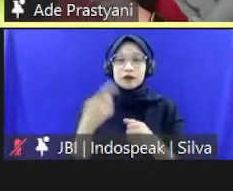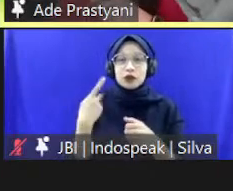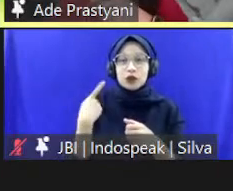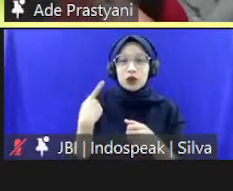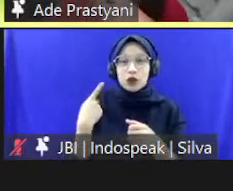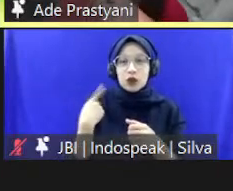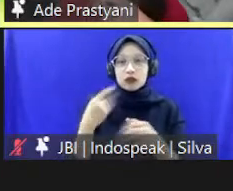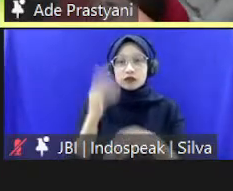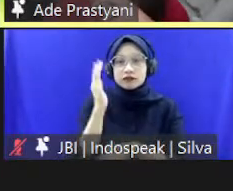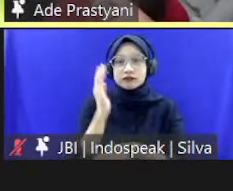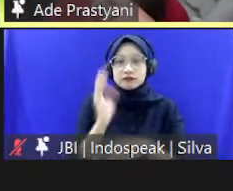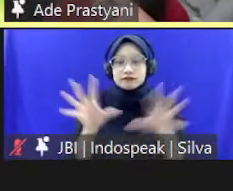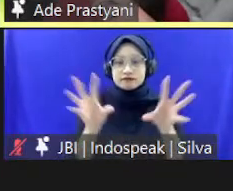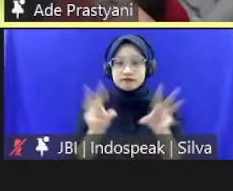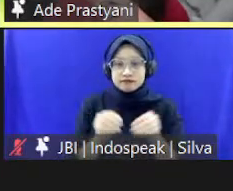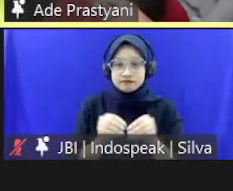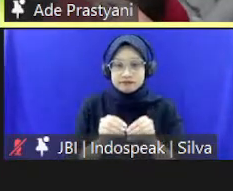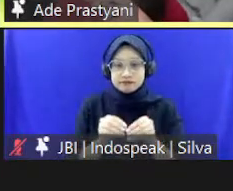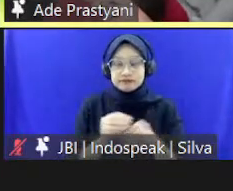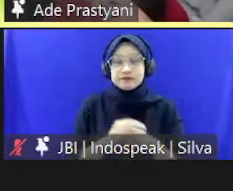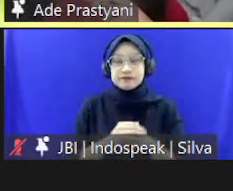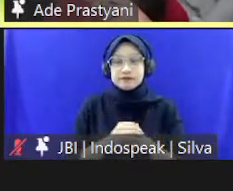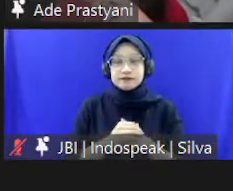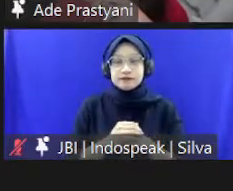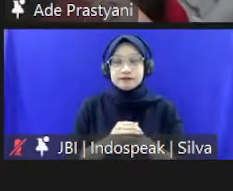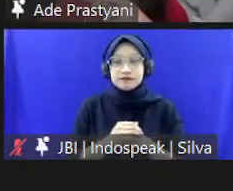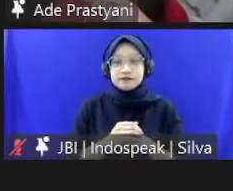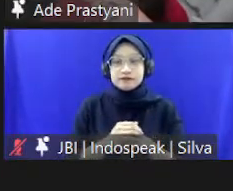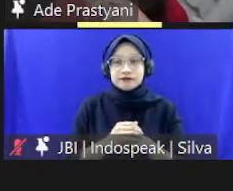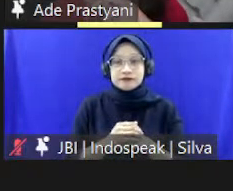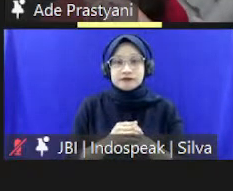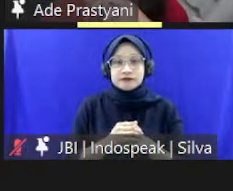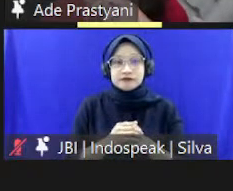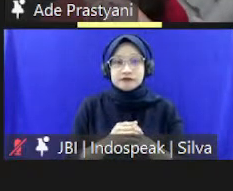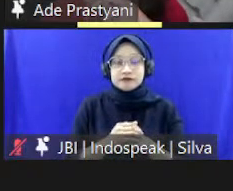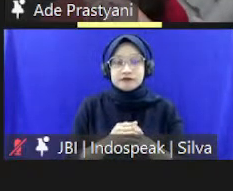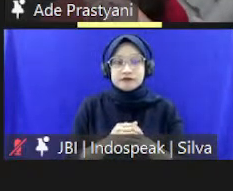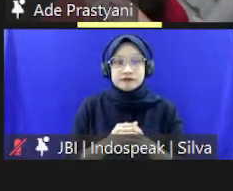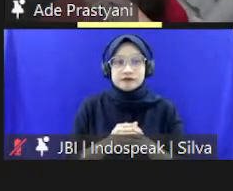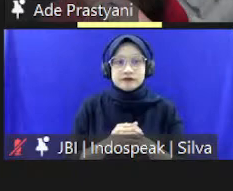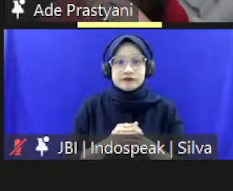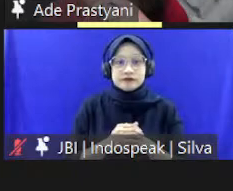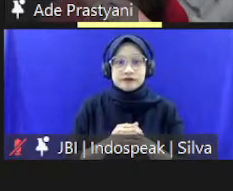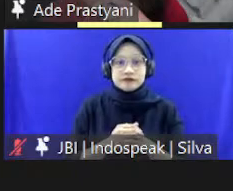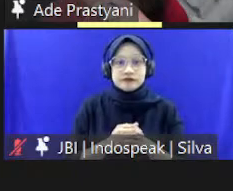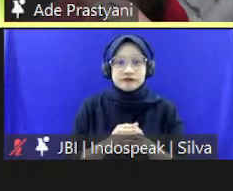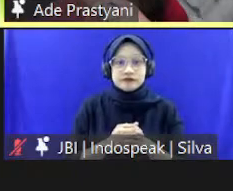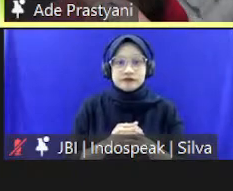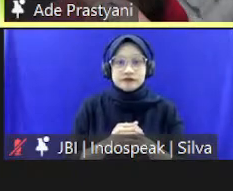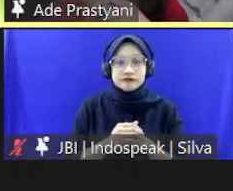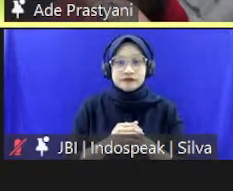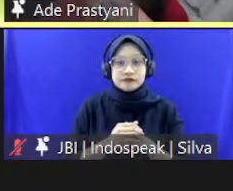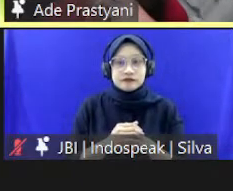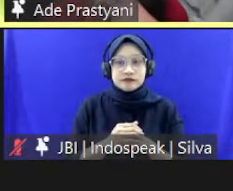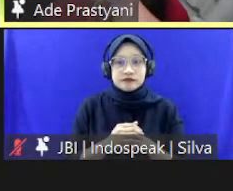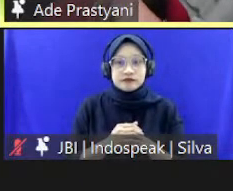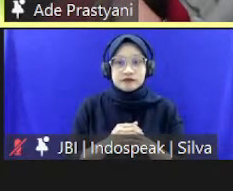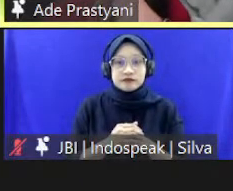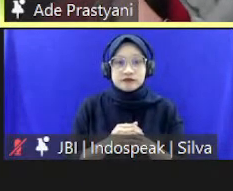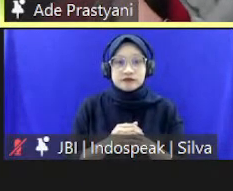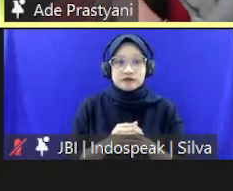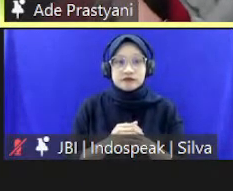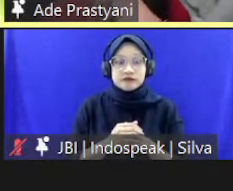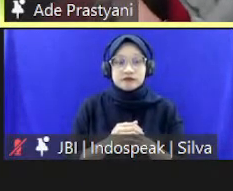yes. Okay, yes. Slide, please. And yeah, slide.